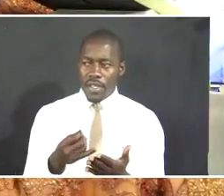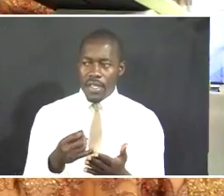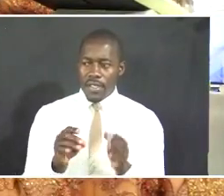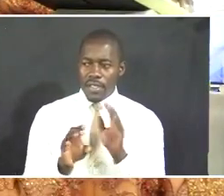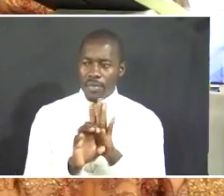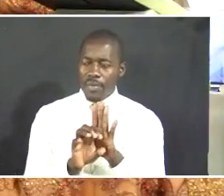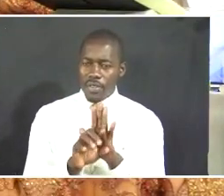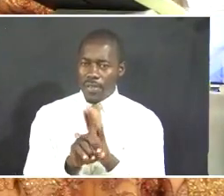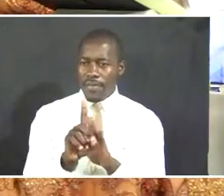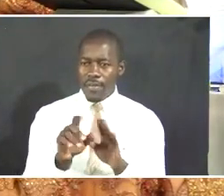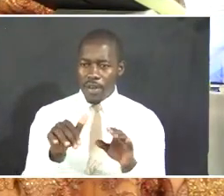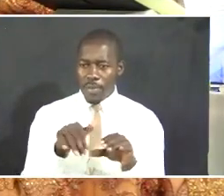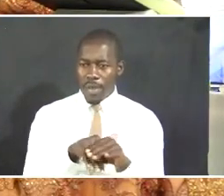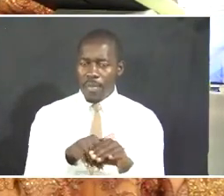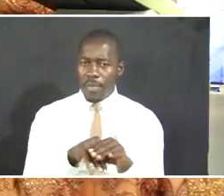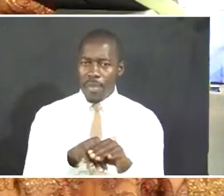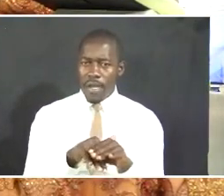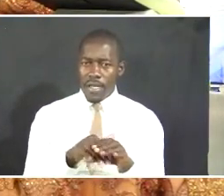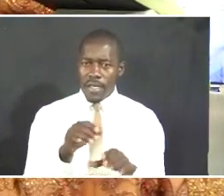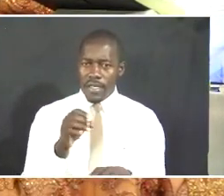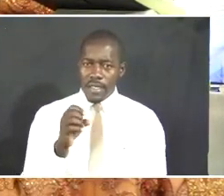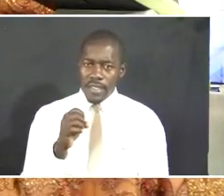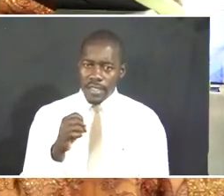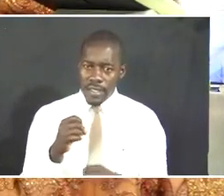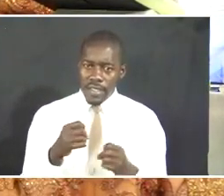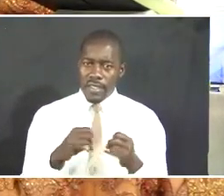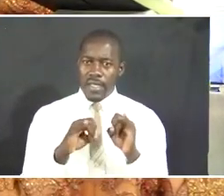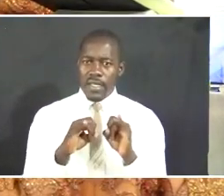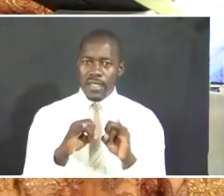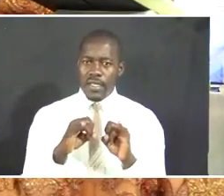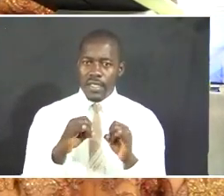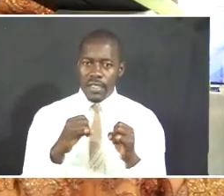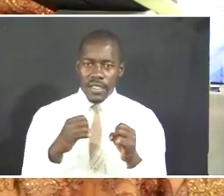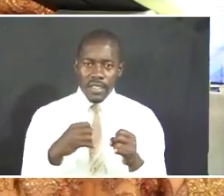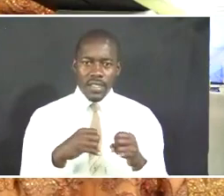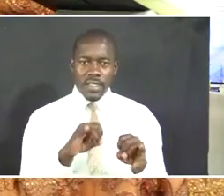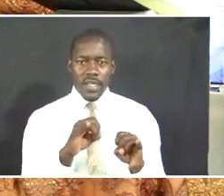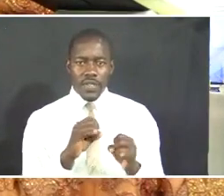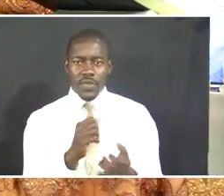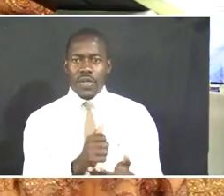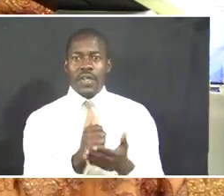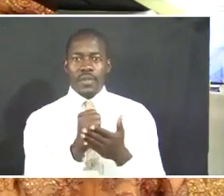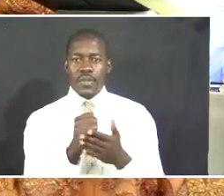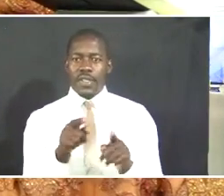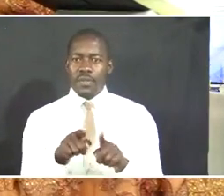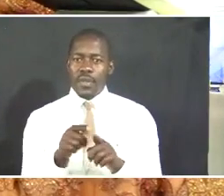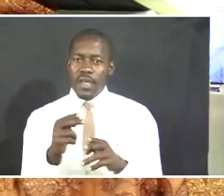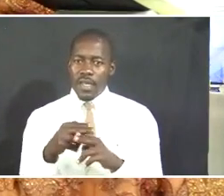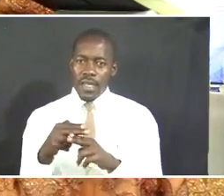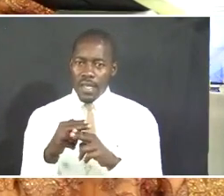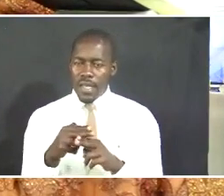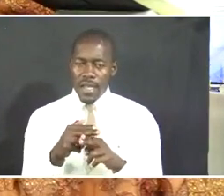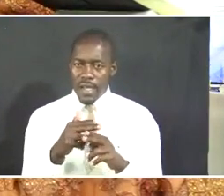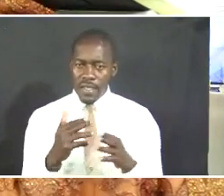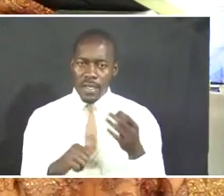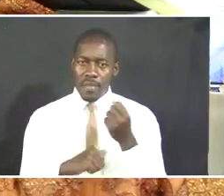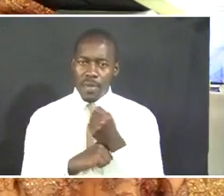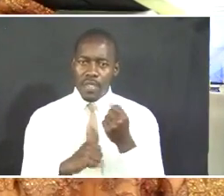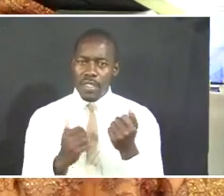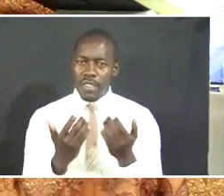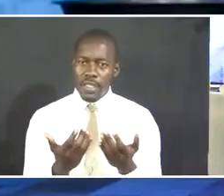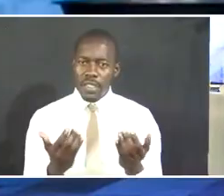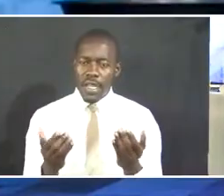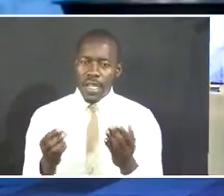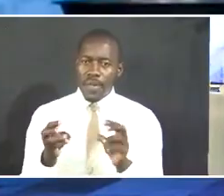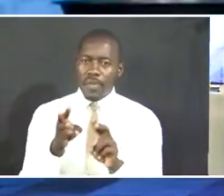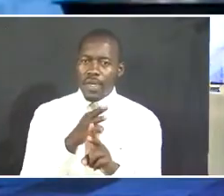Be part of and parcel of raising the children around you. You can be a mentor, you can be a supporter. Go and